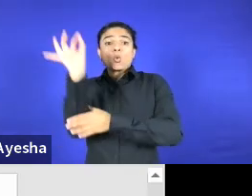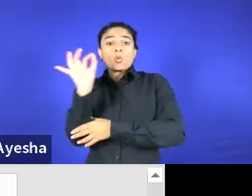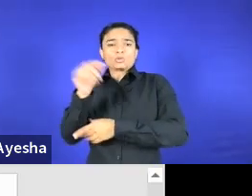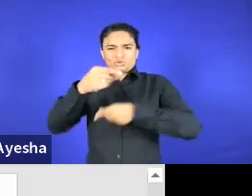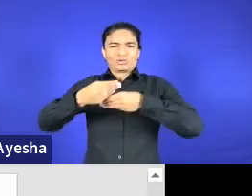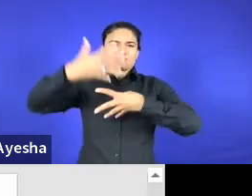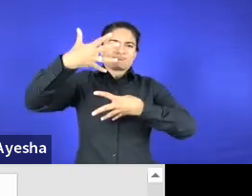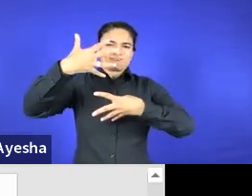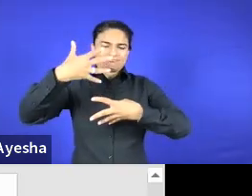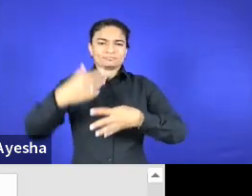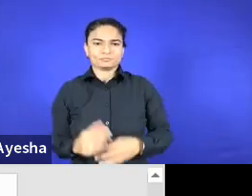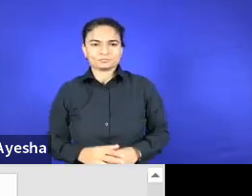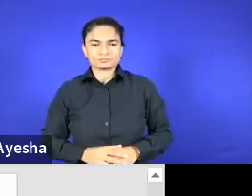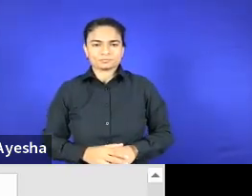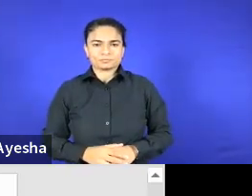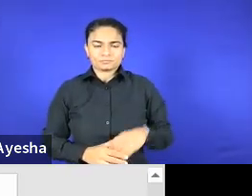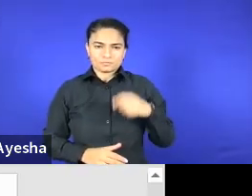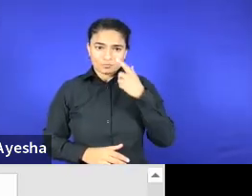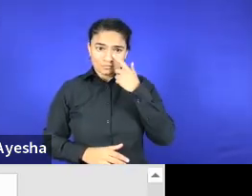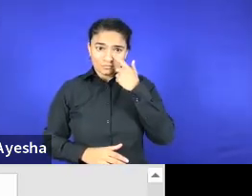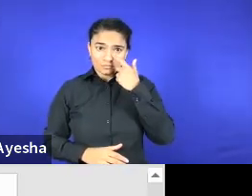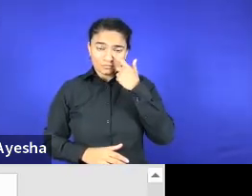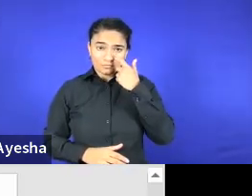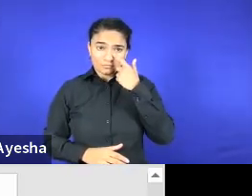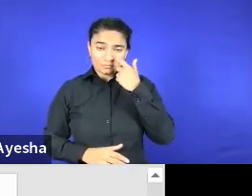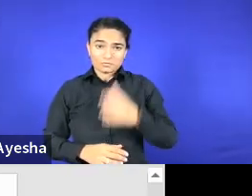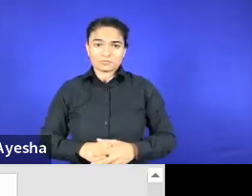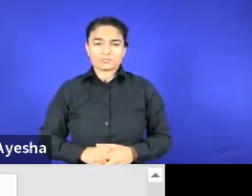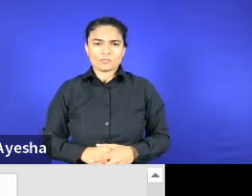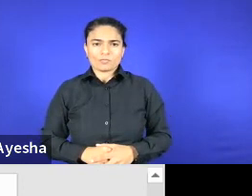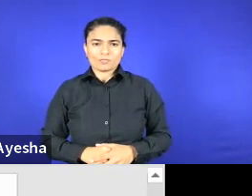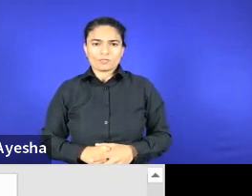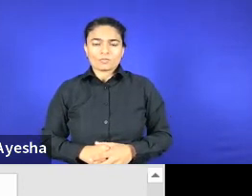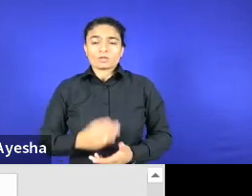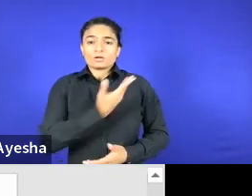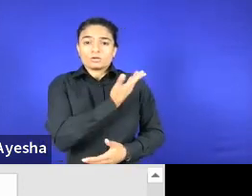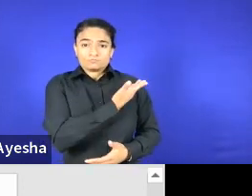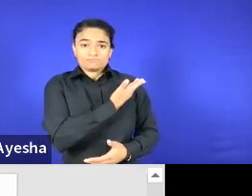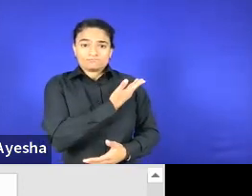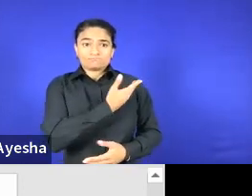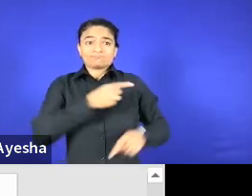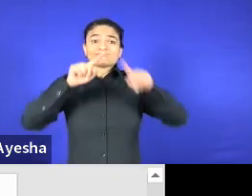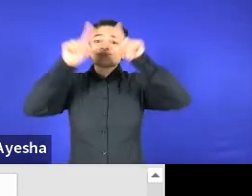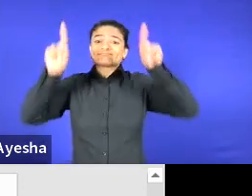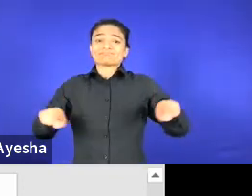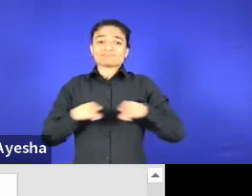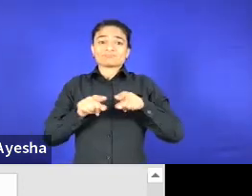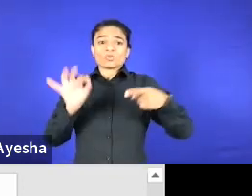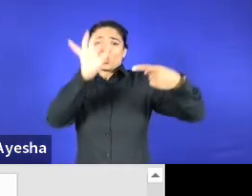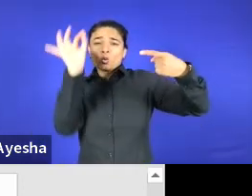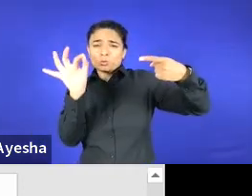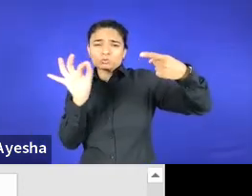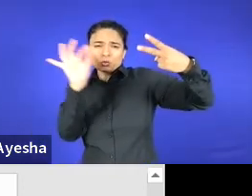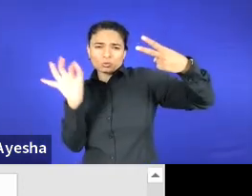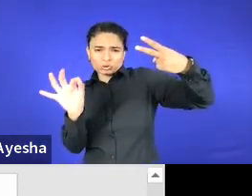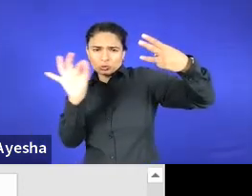Mr. Marcel? I hear you. Yes, yes, we can hear you. Can you put